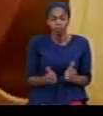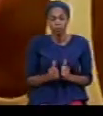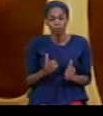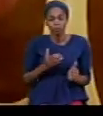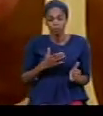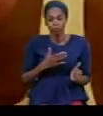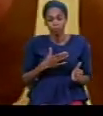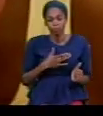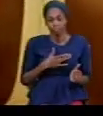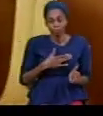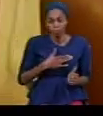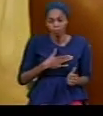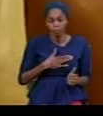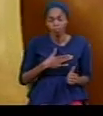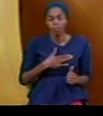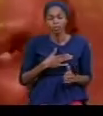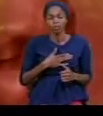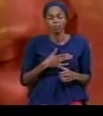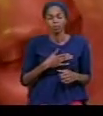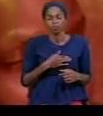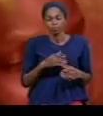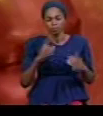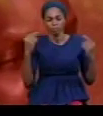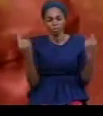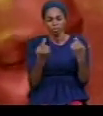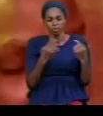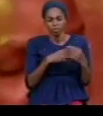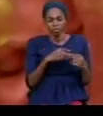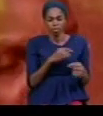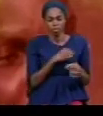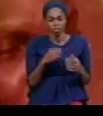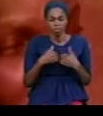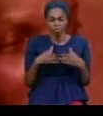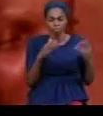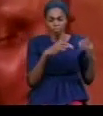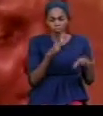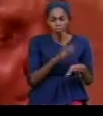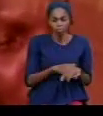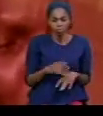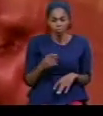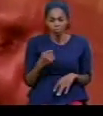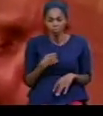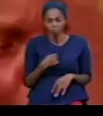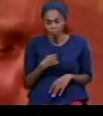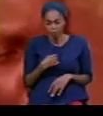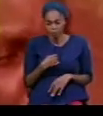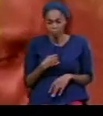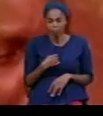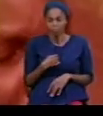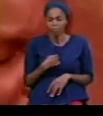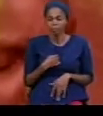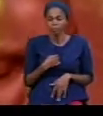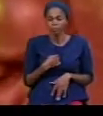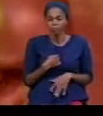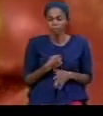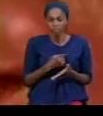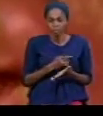and guilt. Have mercy upon me. Cleanse me with your precious blood.